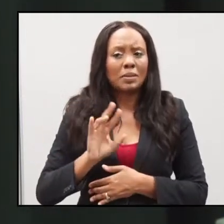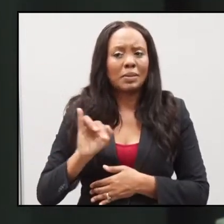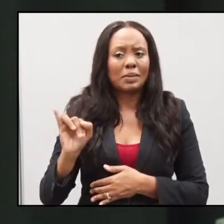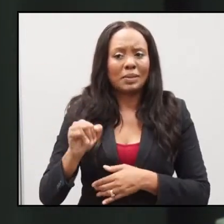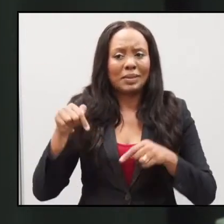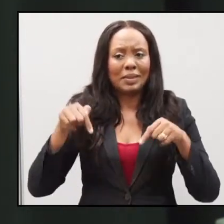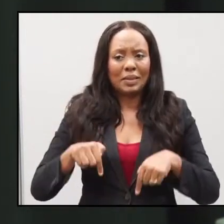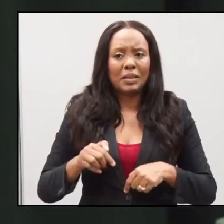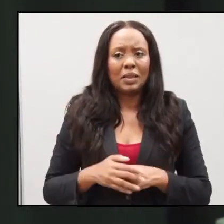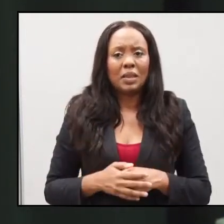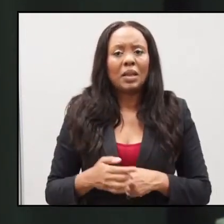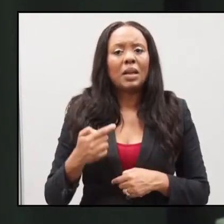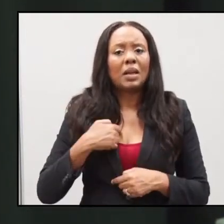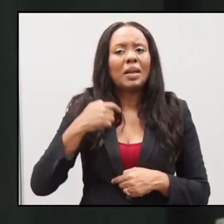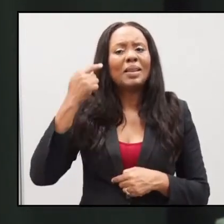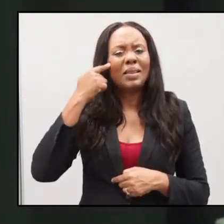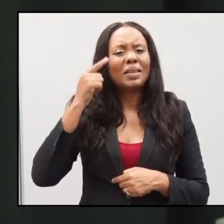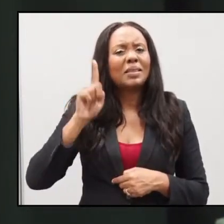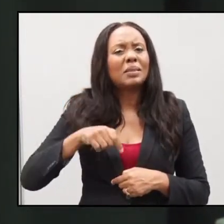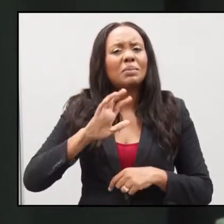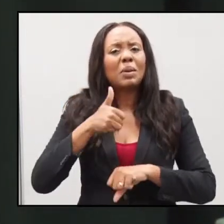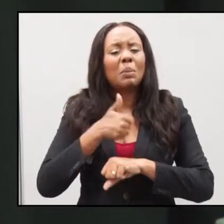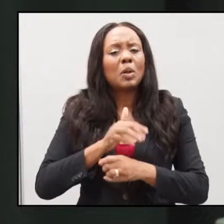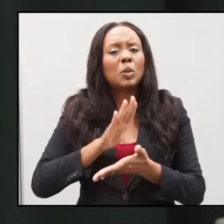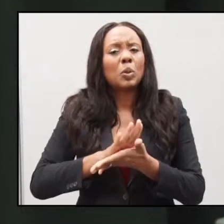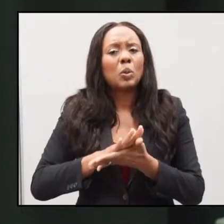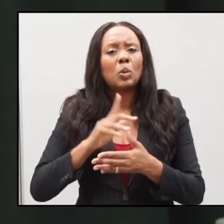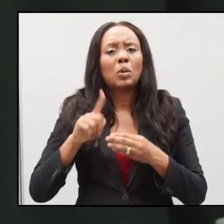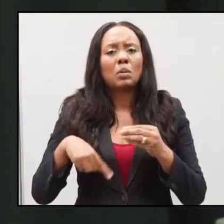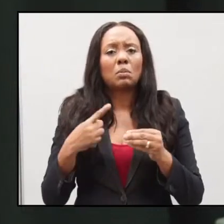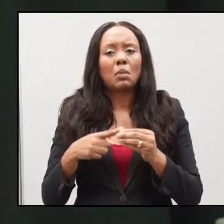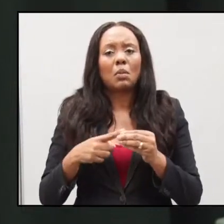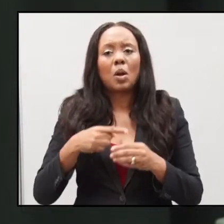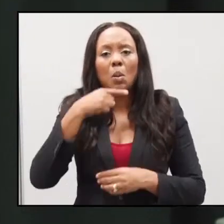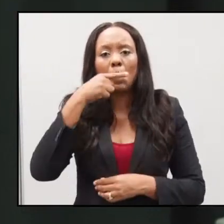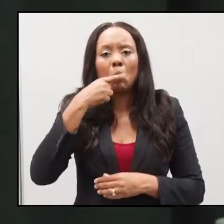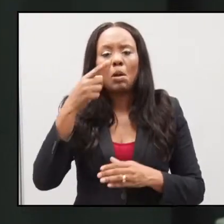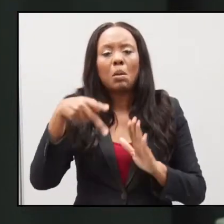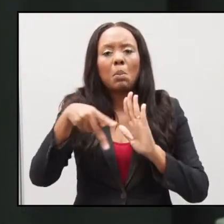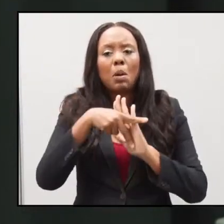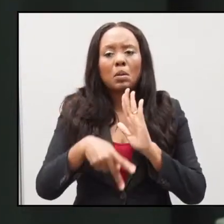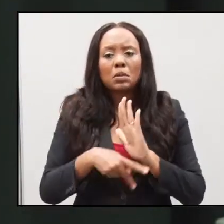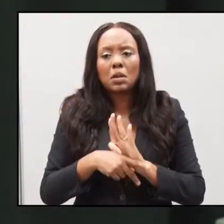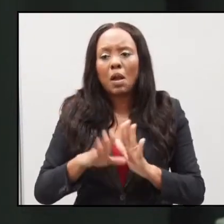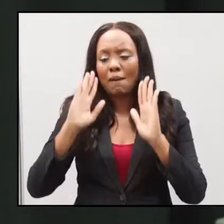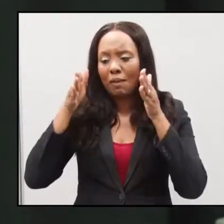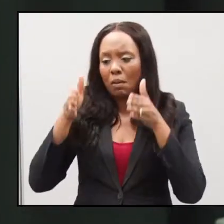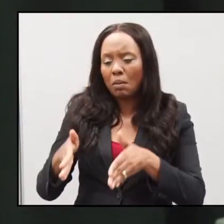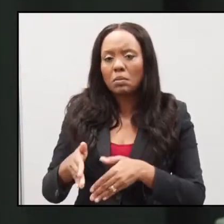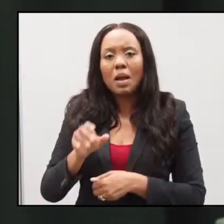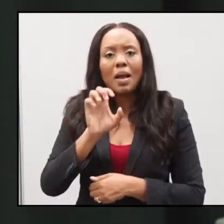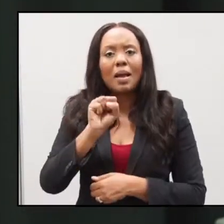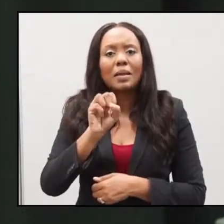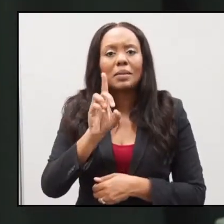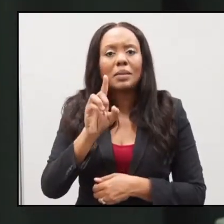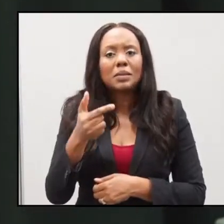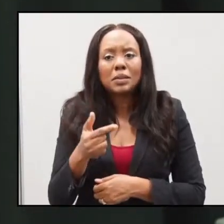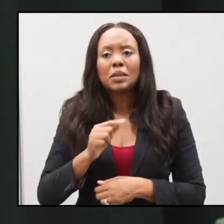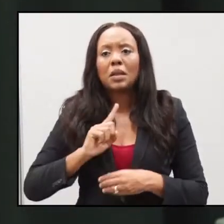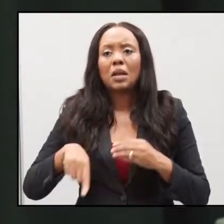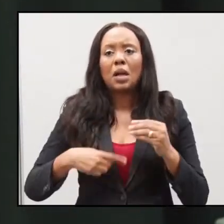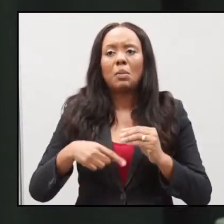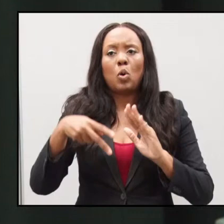be a school of public policy focusing on small island developing states, our opportunities, our challenges, our development policy